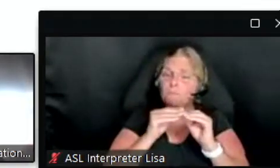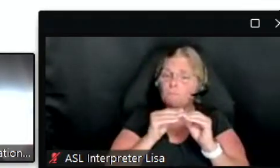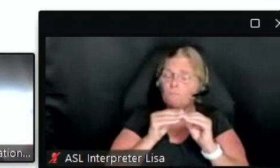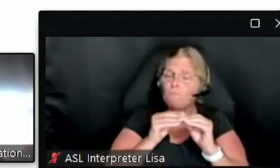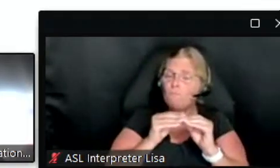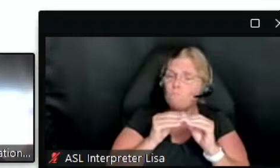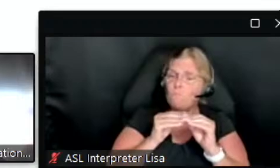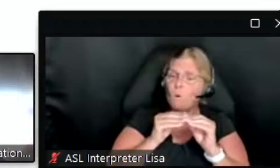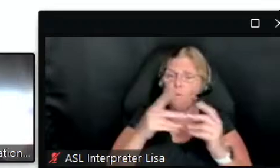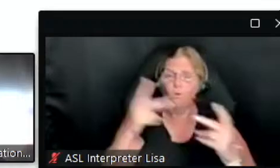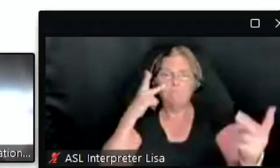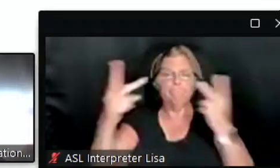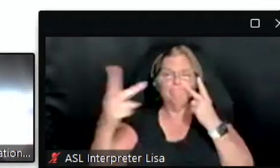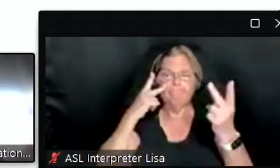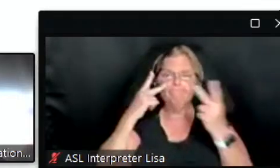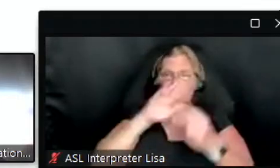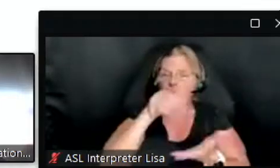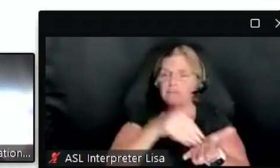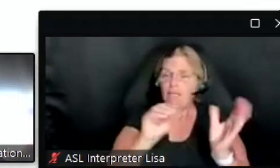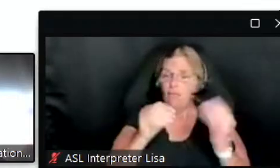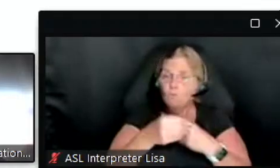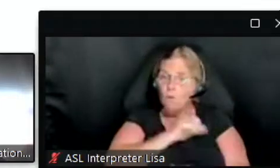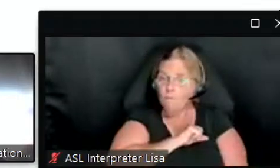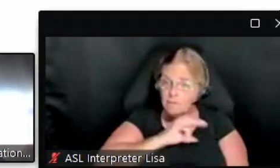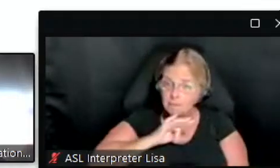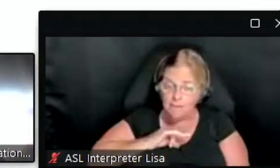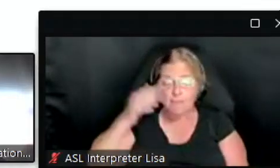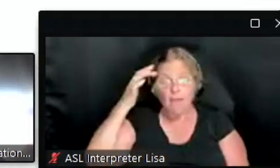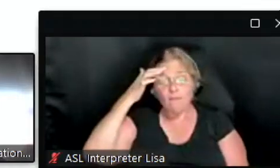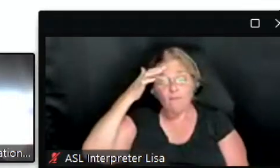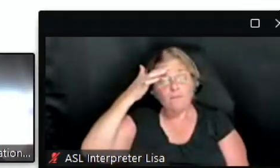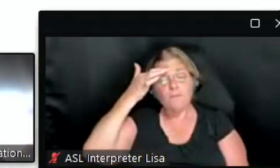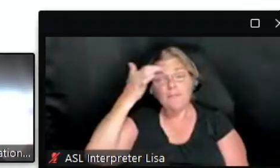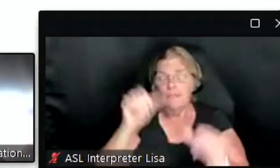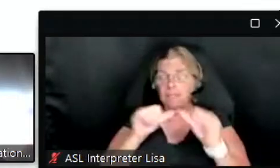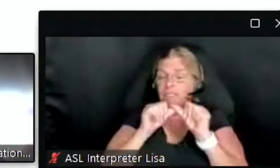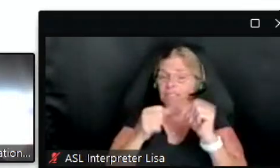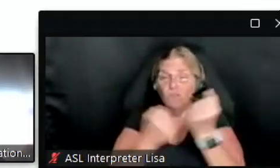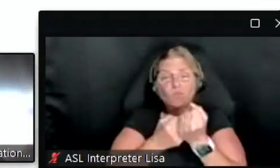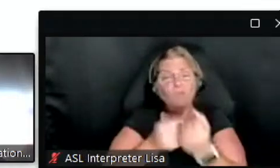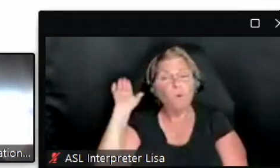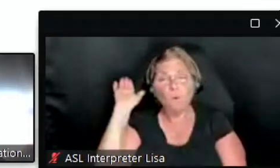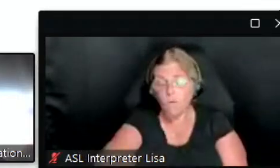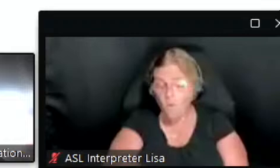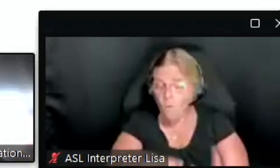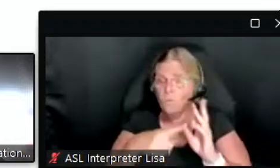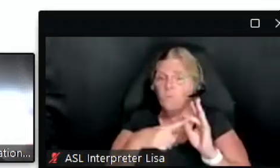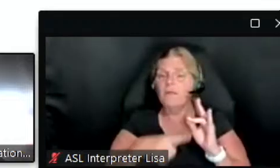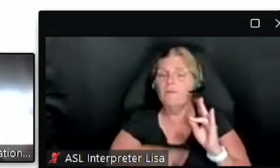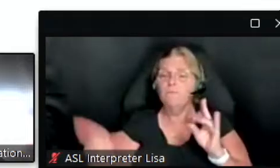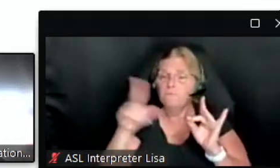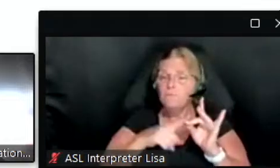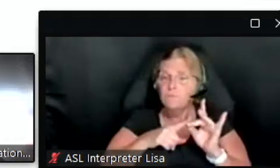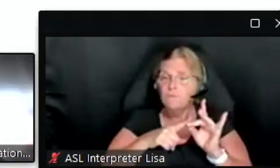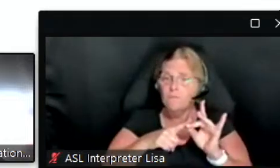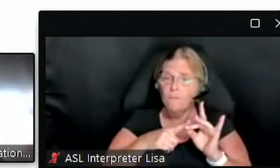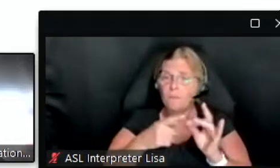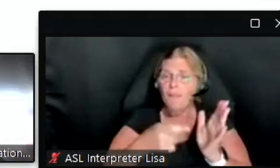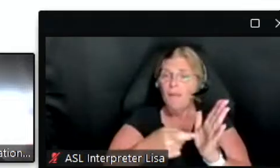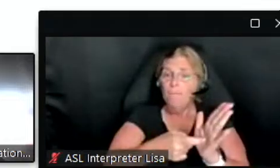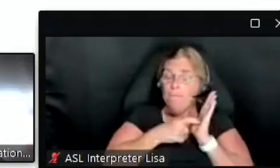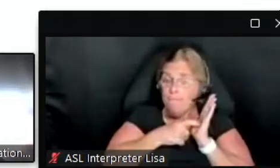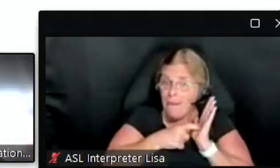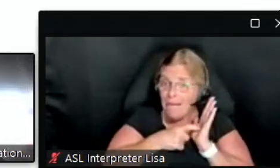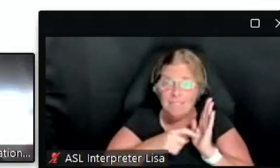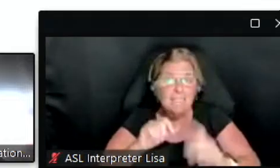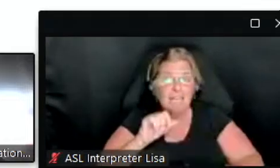office staff, consistent support across the board, not making mandates that are not feasible or